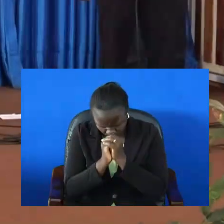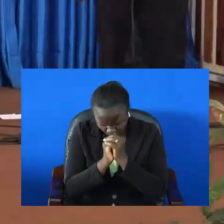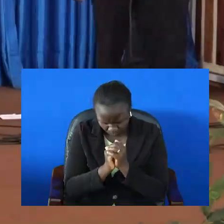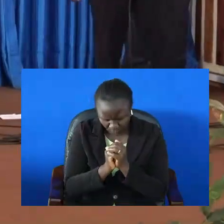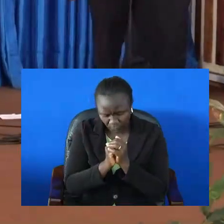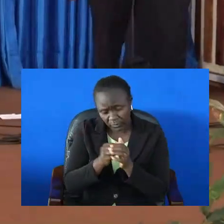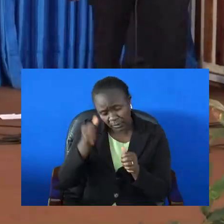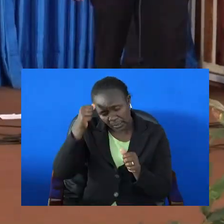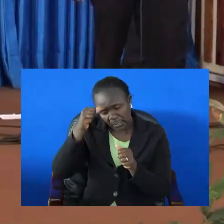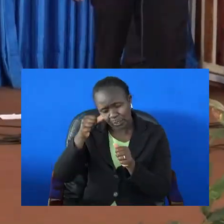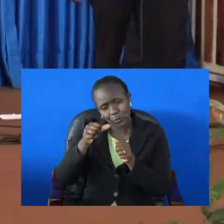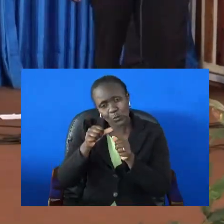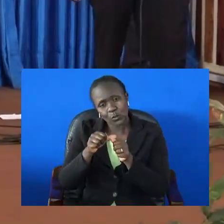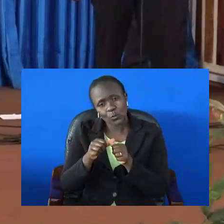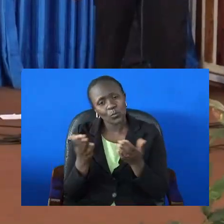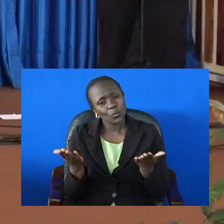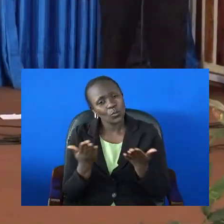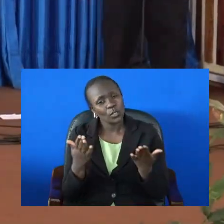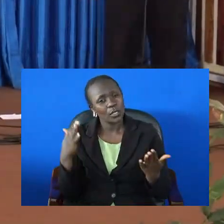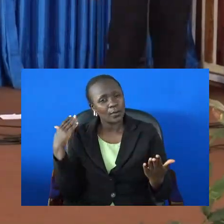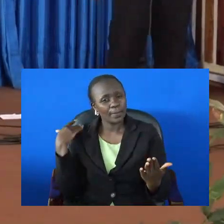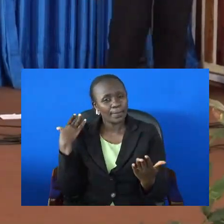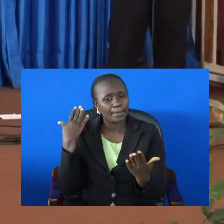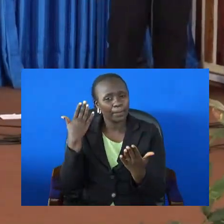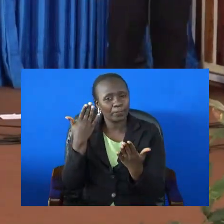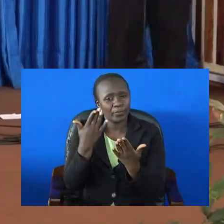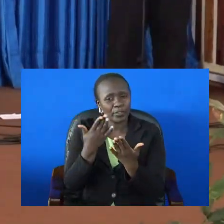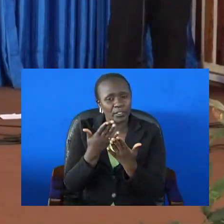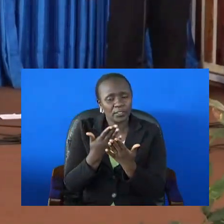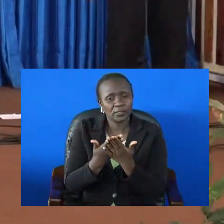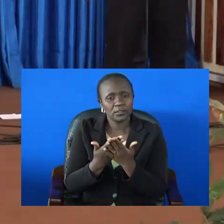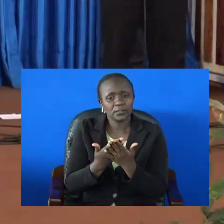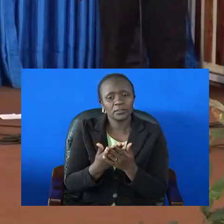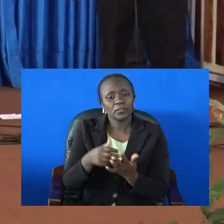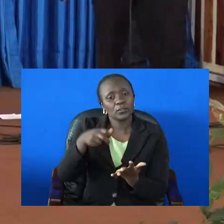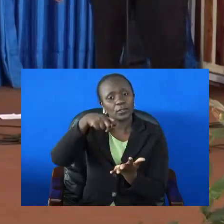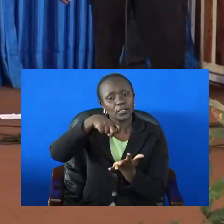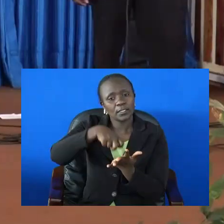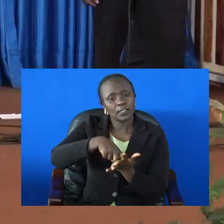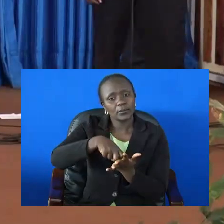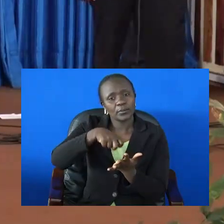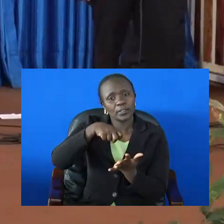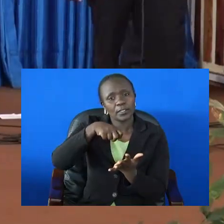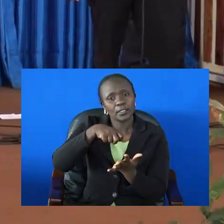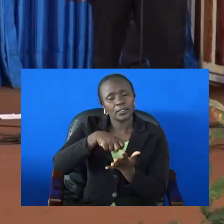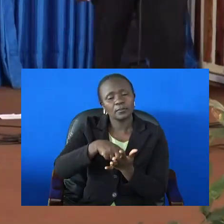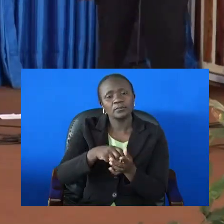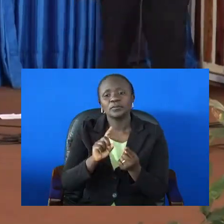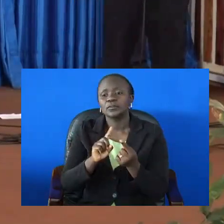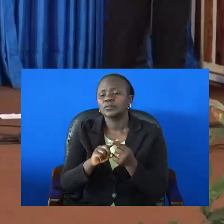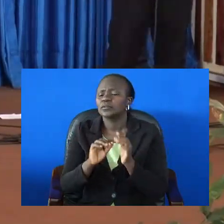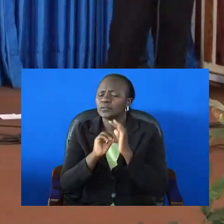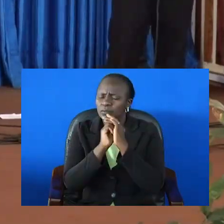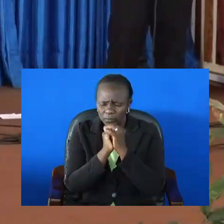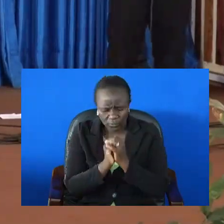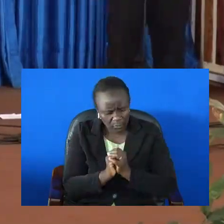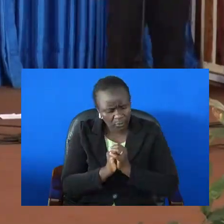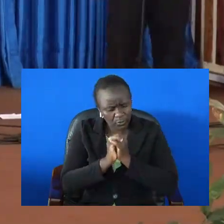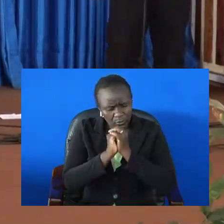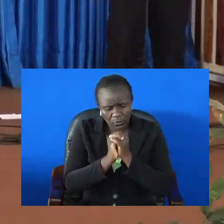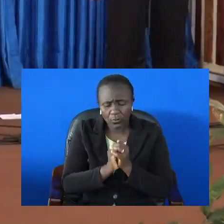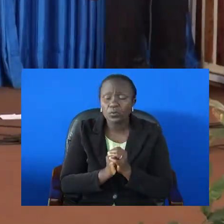Koko abudu nikikumbuka uliko nito wanapiga